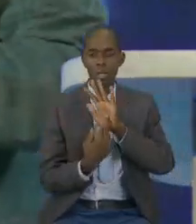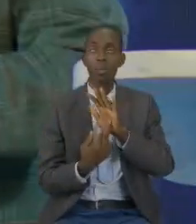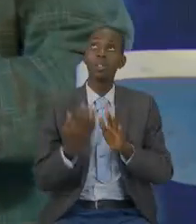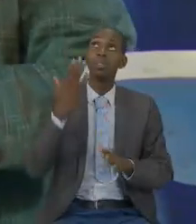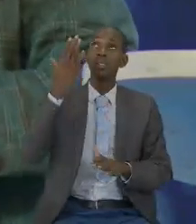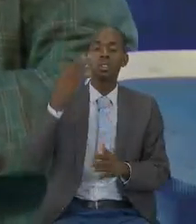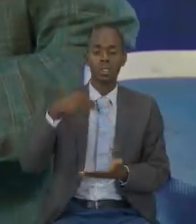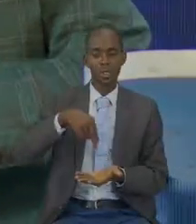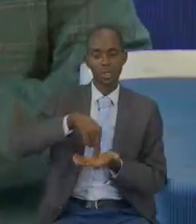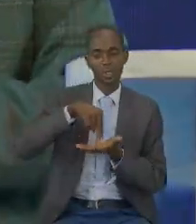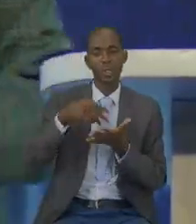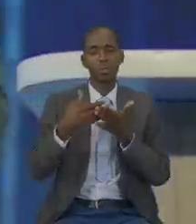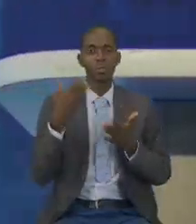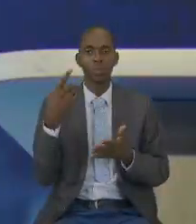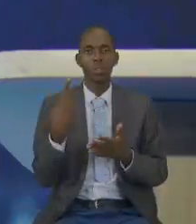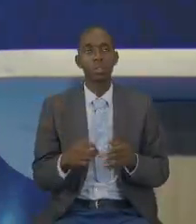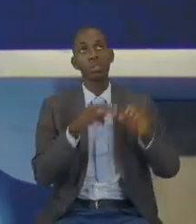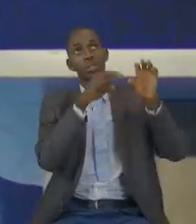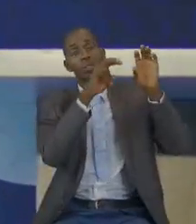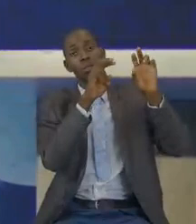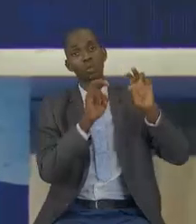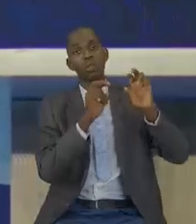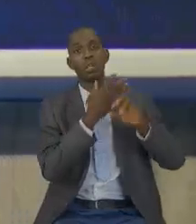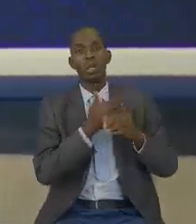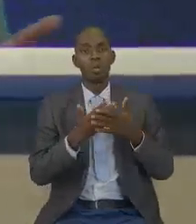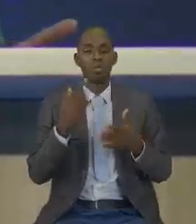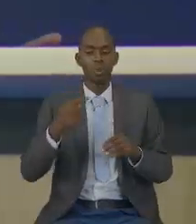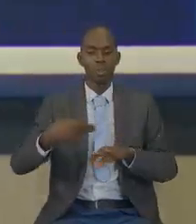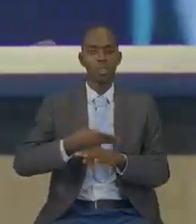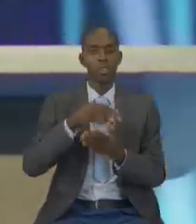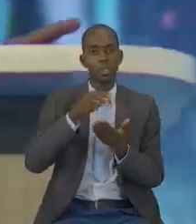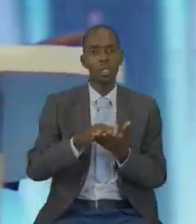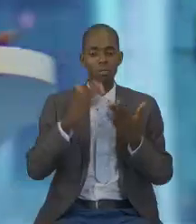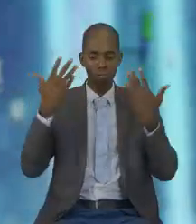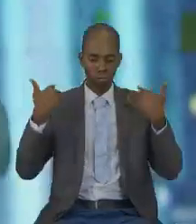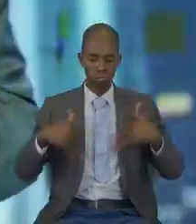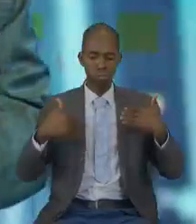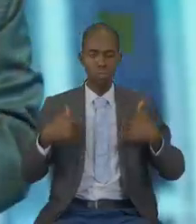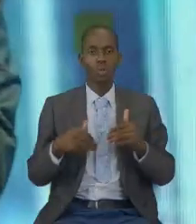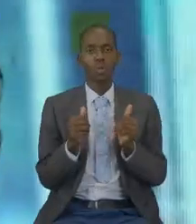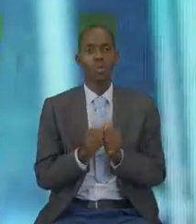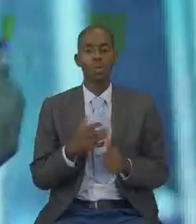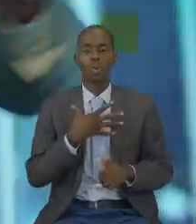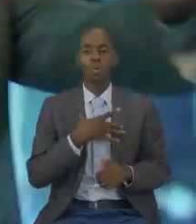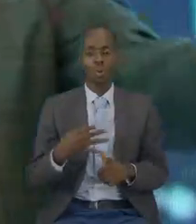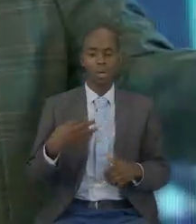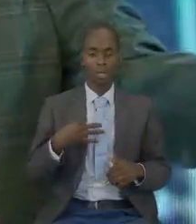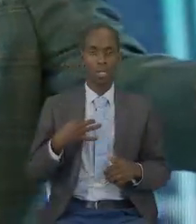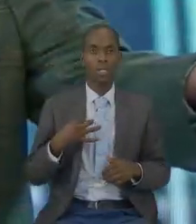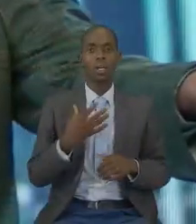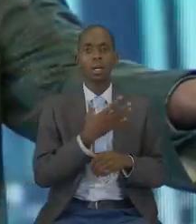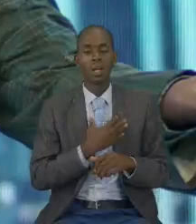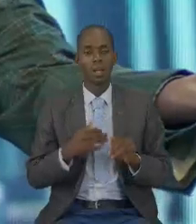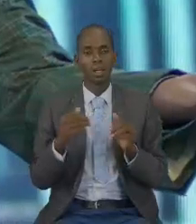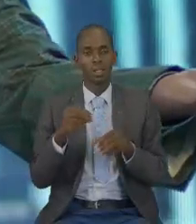huge before the throne and before the Lamb, clothed with white robes and